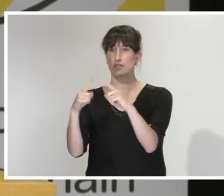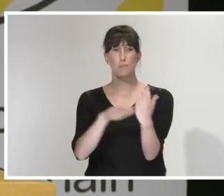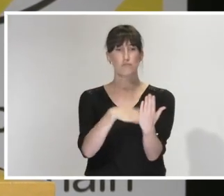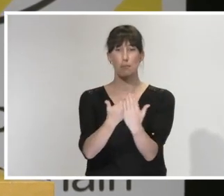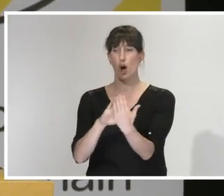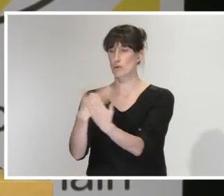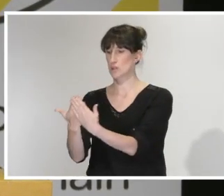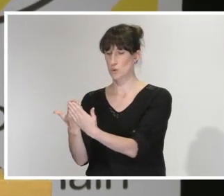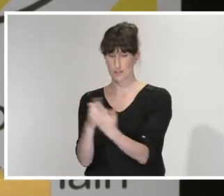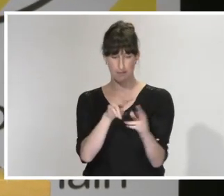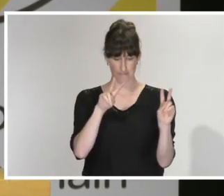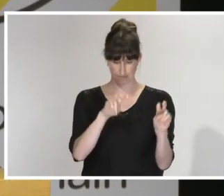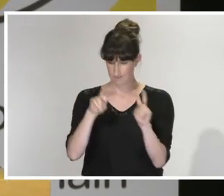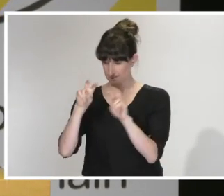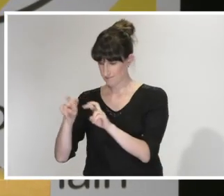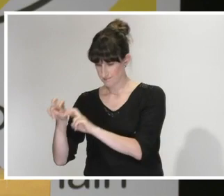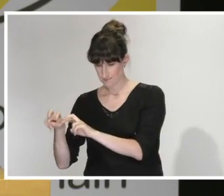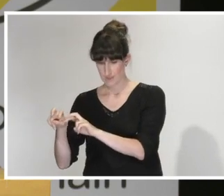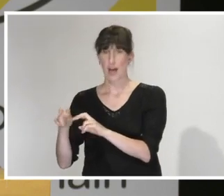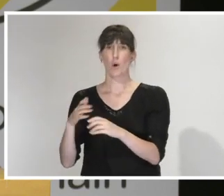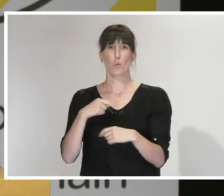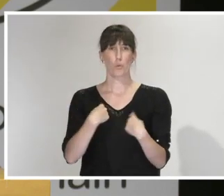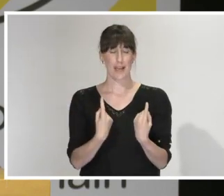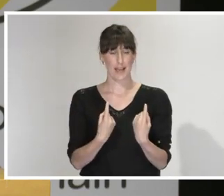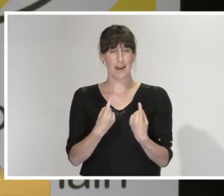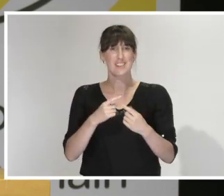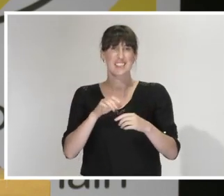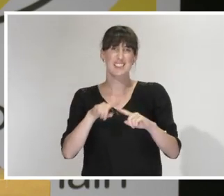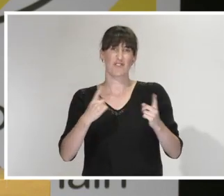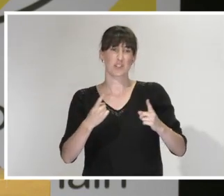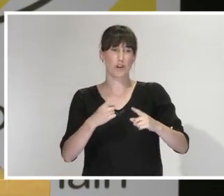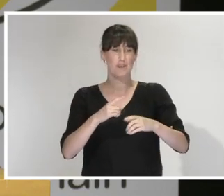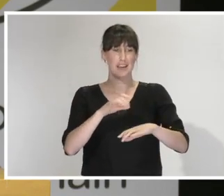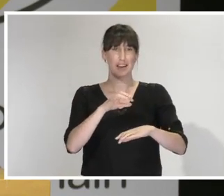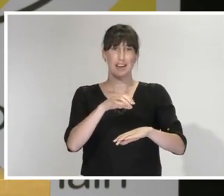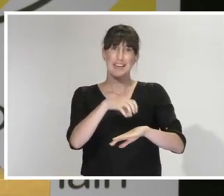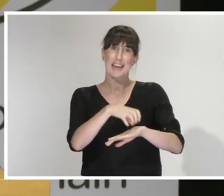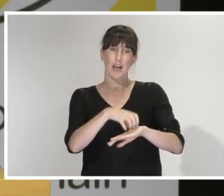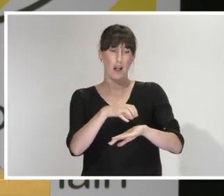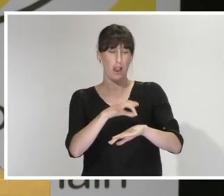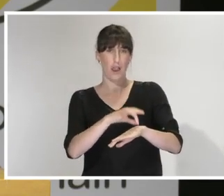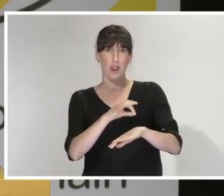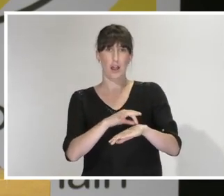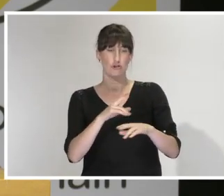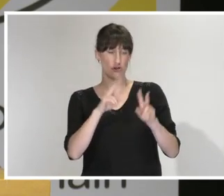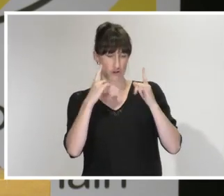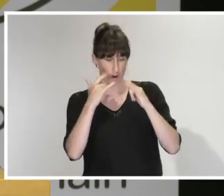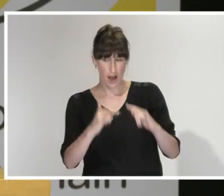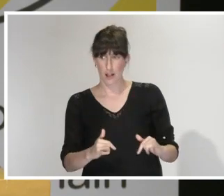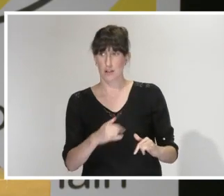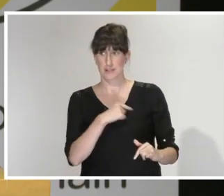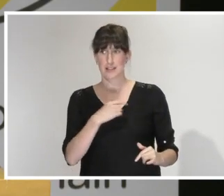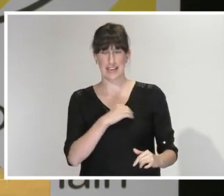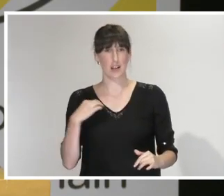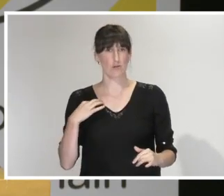they are close to making a decision and announcement about what clinical trials New Zealand may be involved in. WHO and the CDC